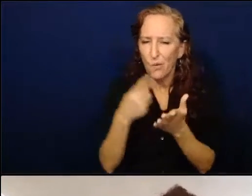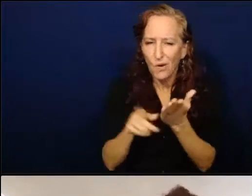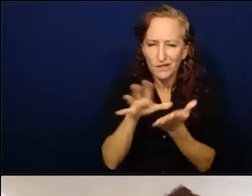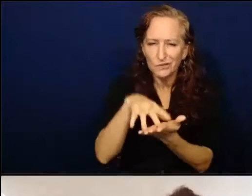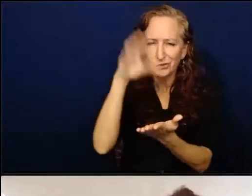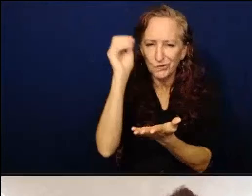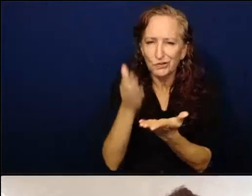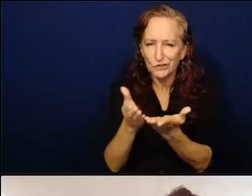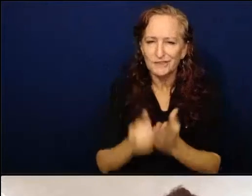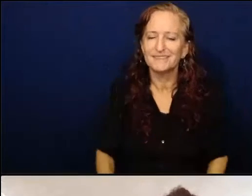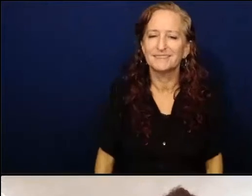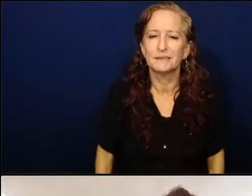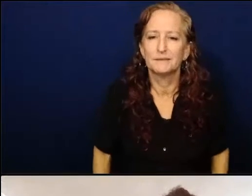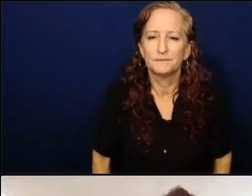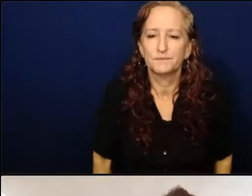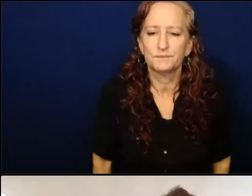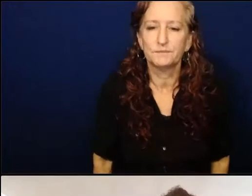way?